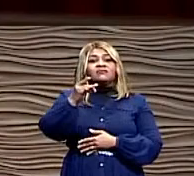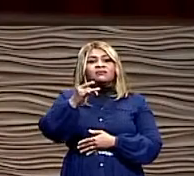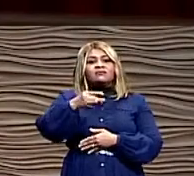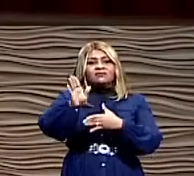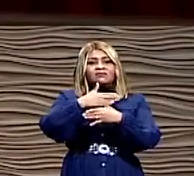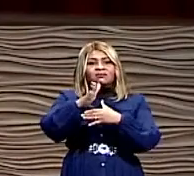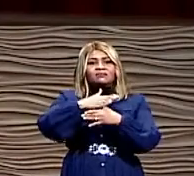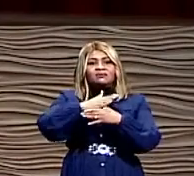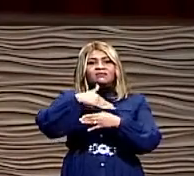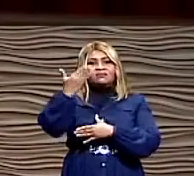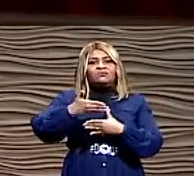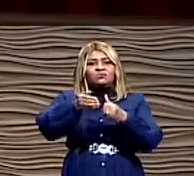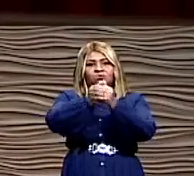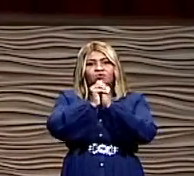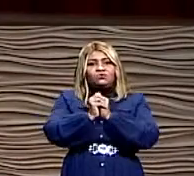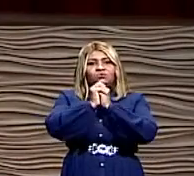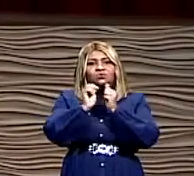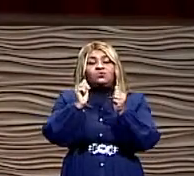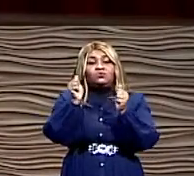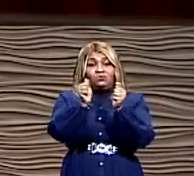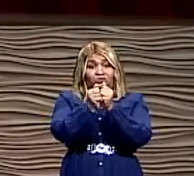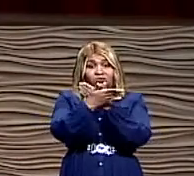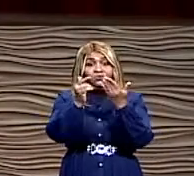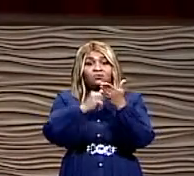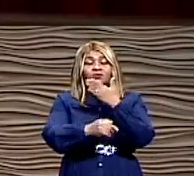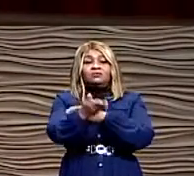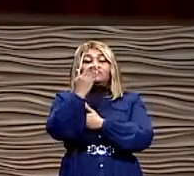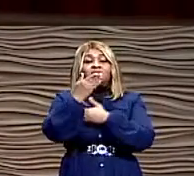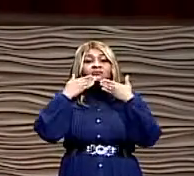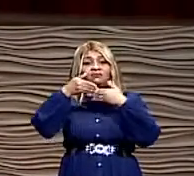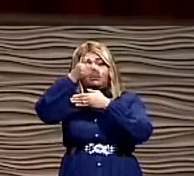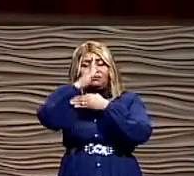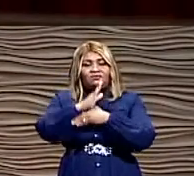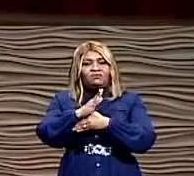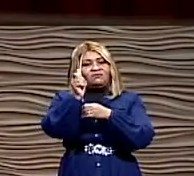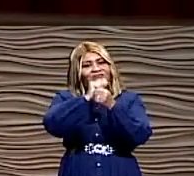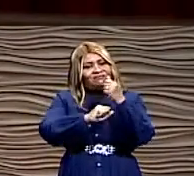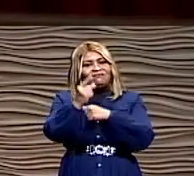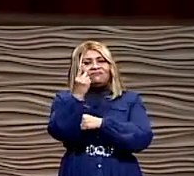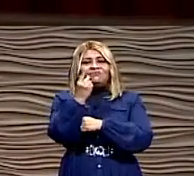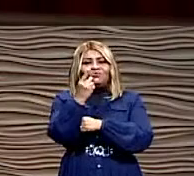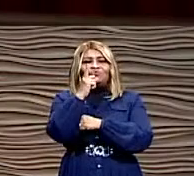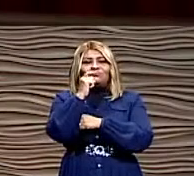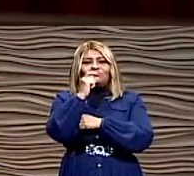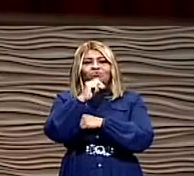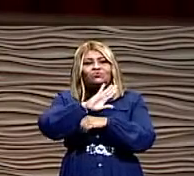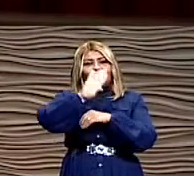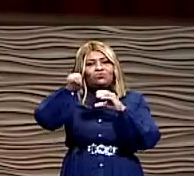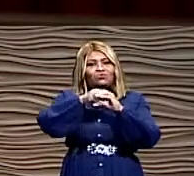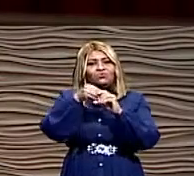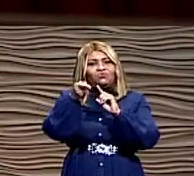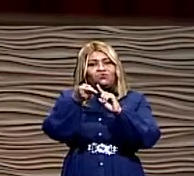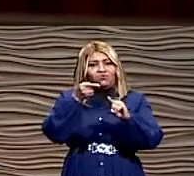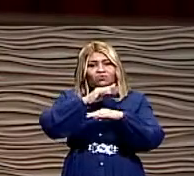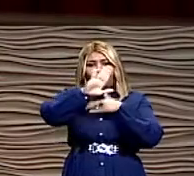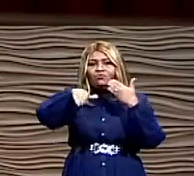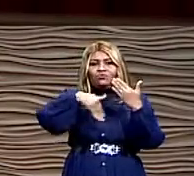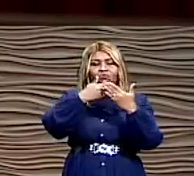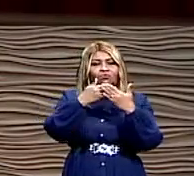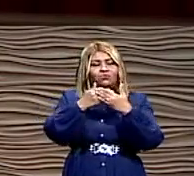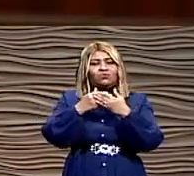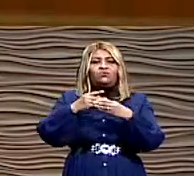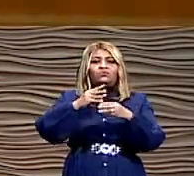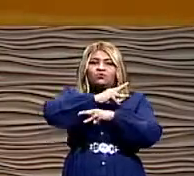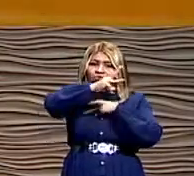to worship with you this morning. And we certainly want to thank God for everyone who is joining us from all over